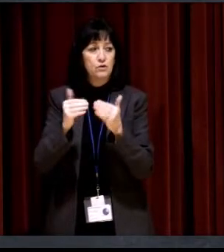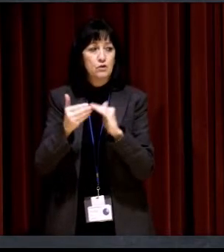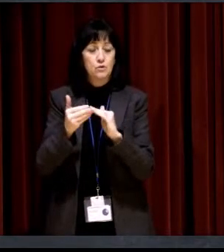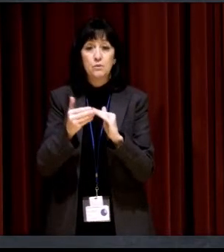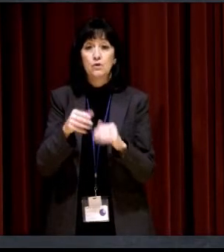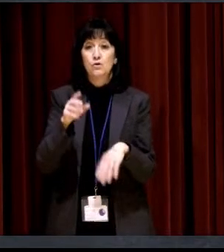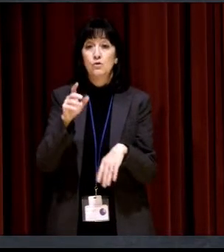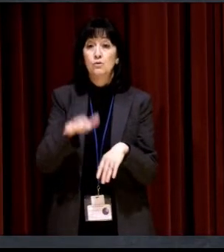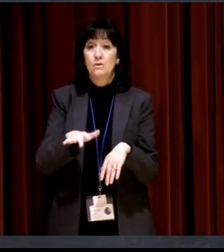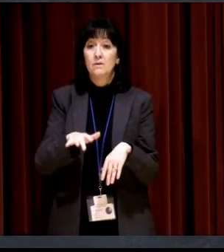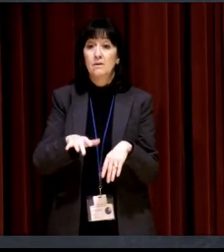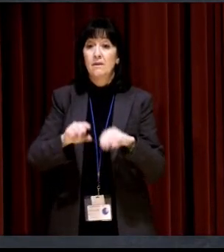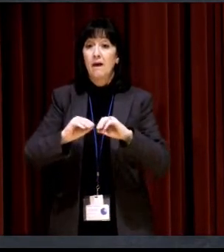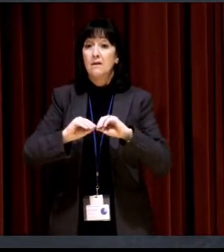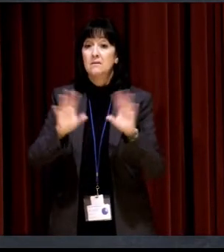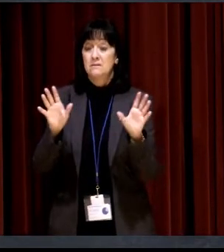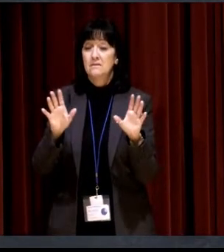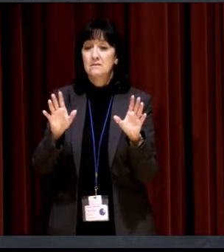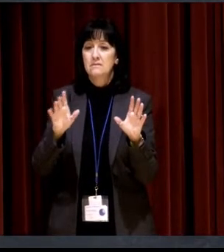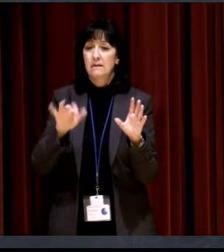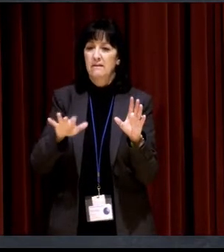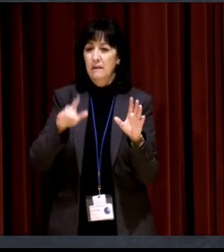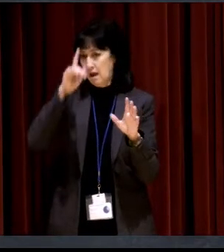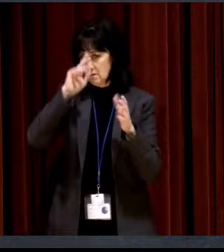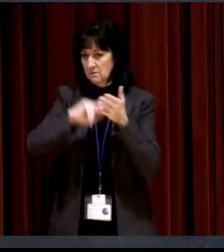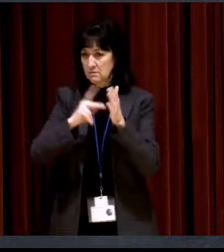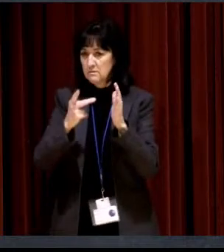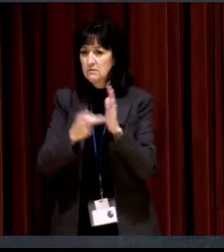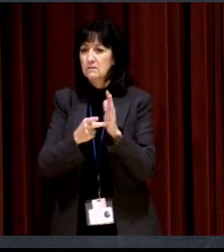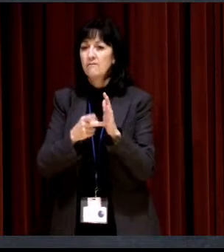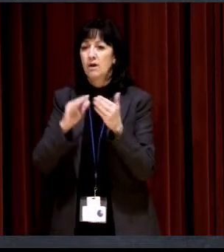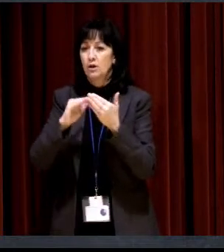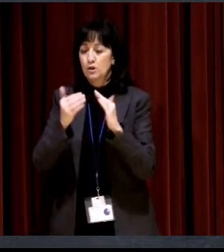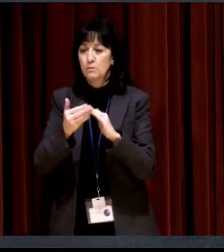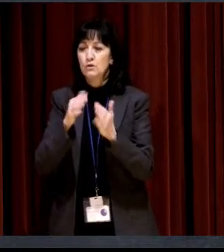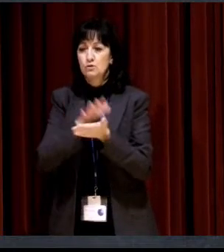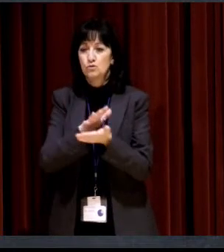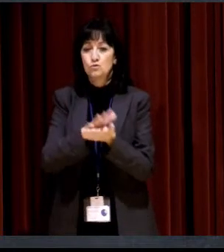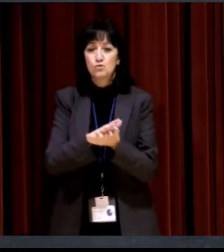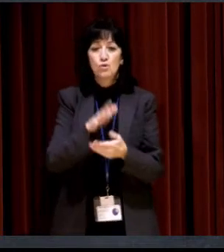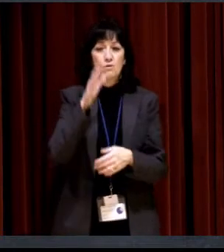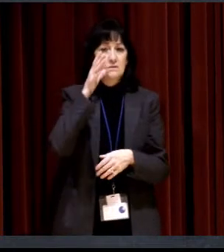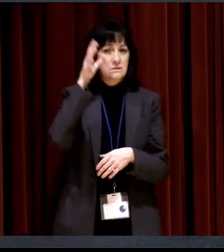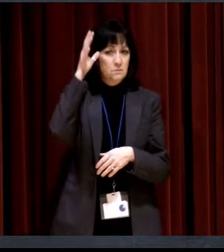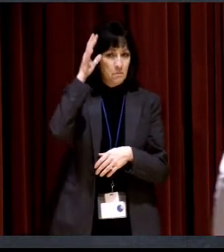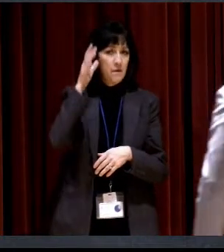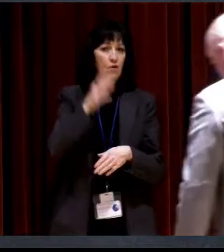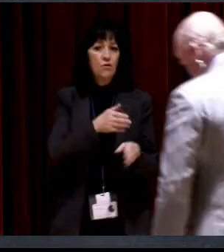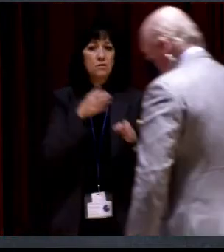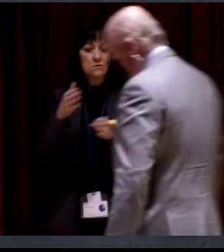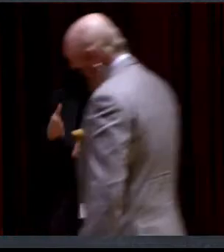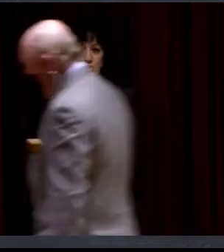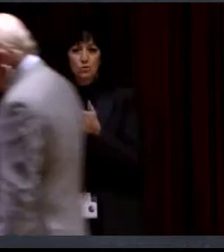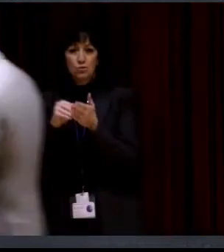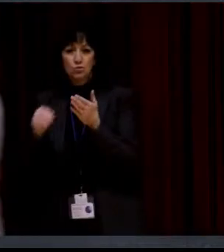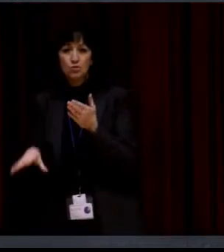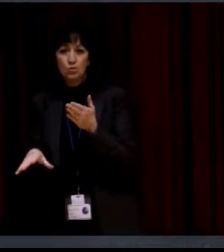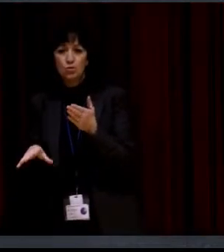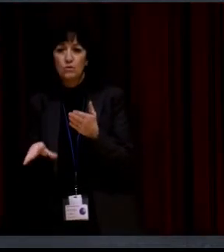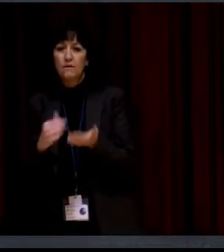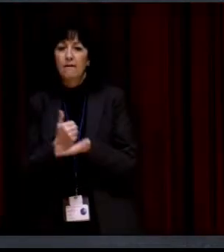defined council at each school of community leaders, families, parents, students, to help advise on decisions, help make